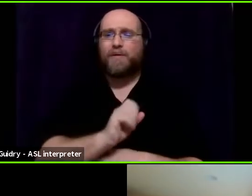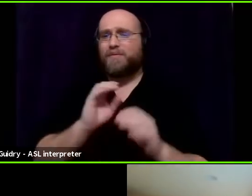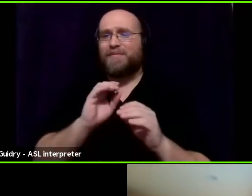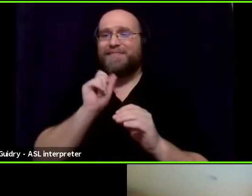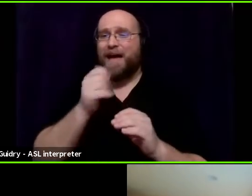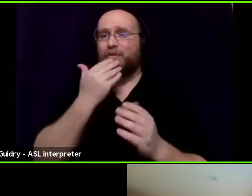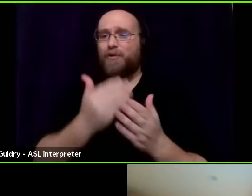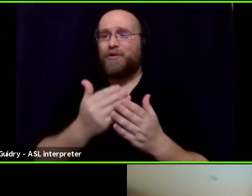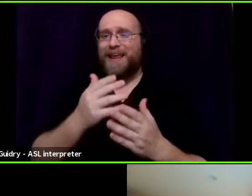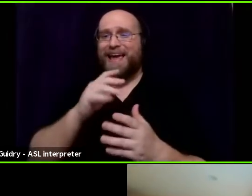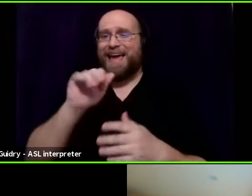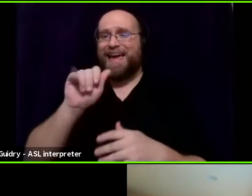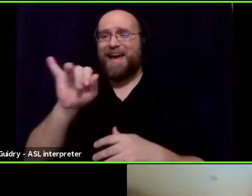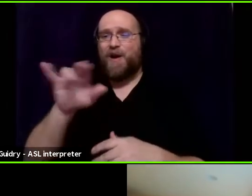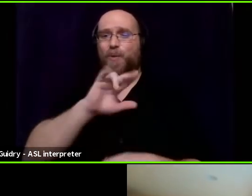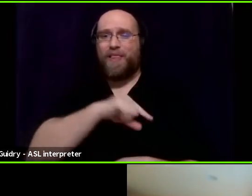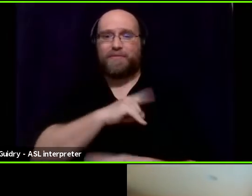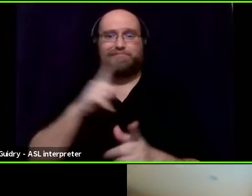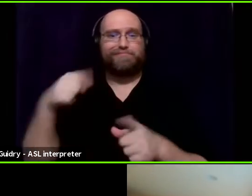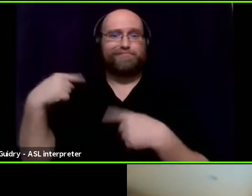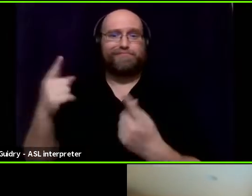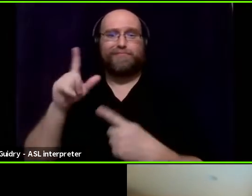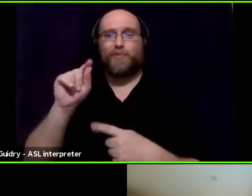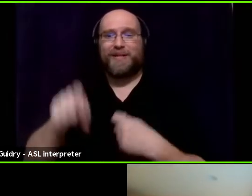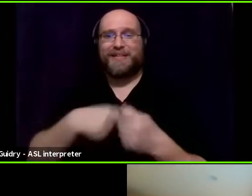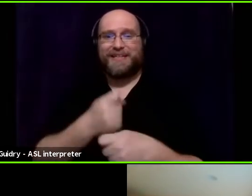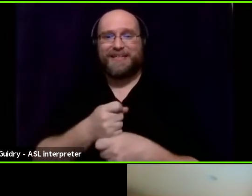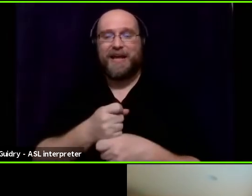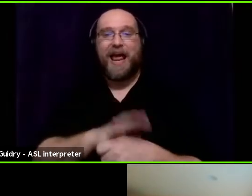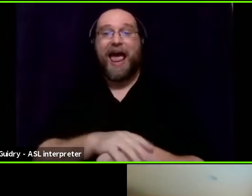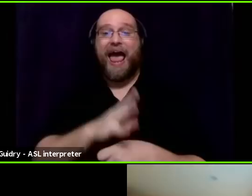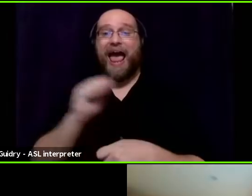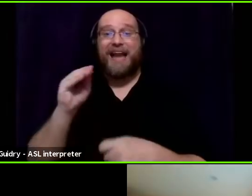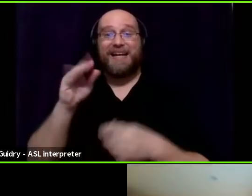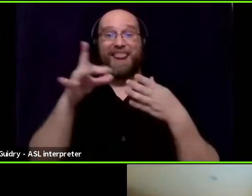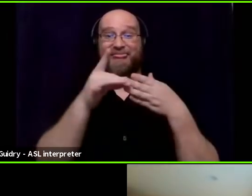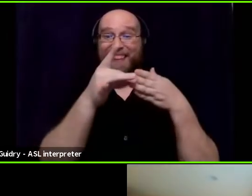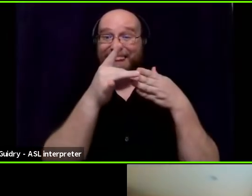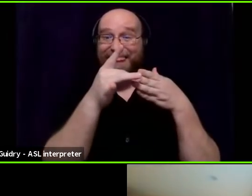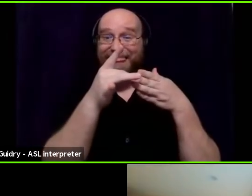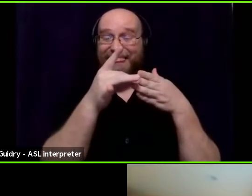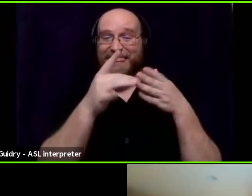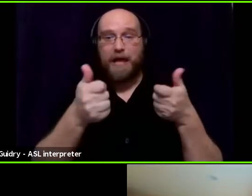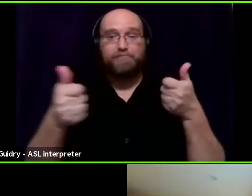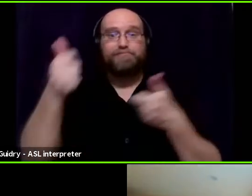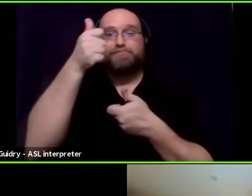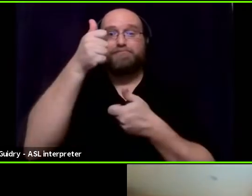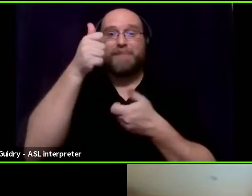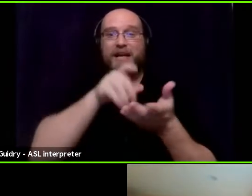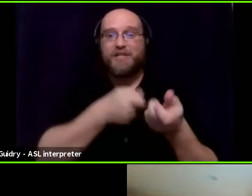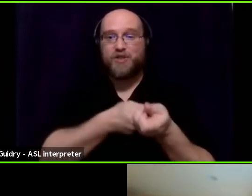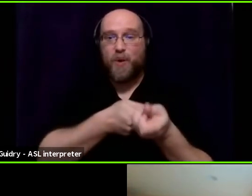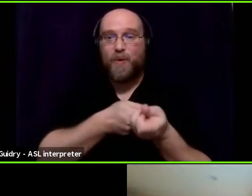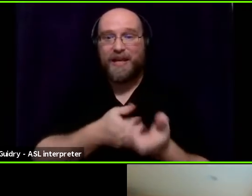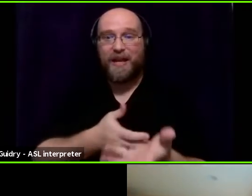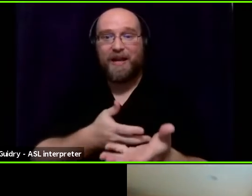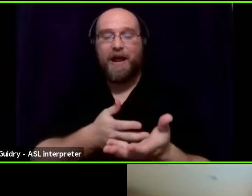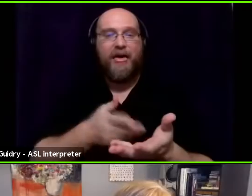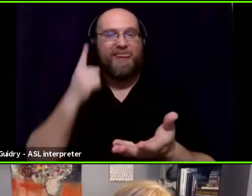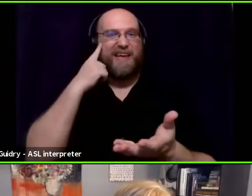plus years, with a lead custodian who thinks COVID is a hoax? Can the union test the air? Lucinda?